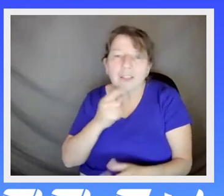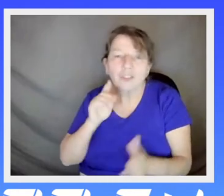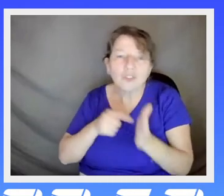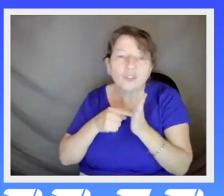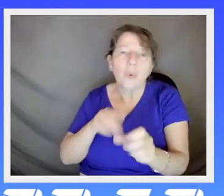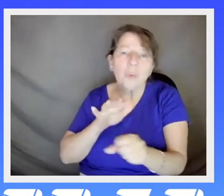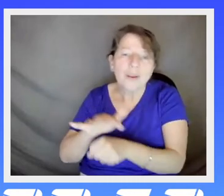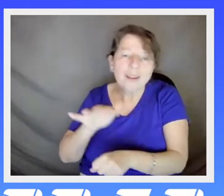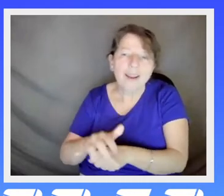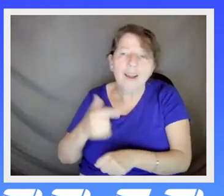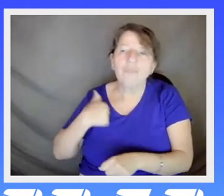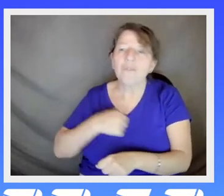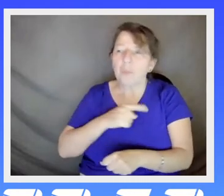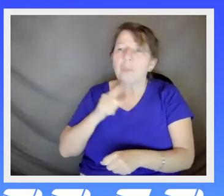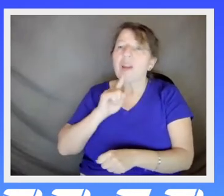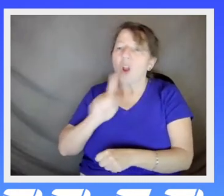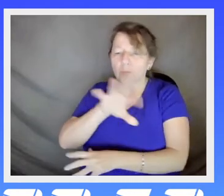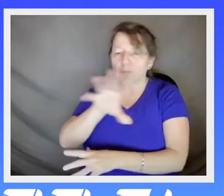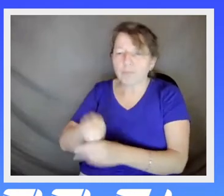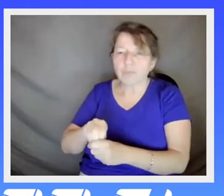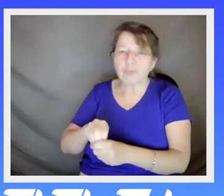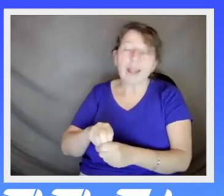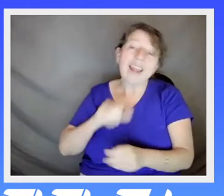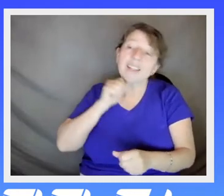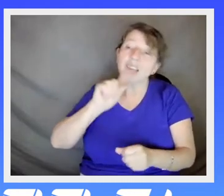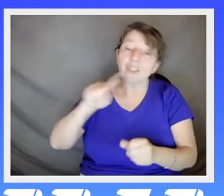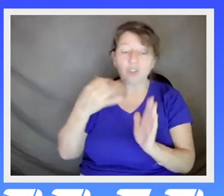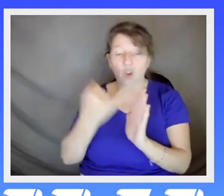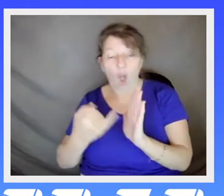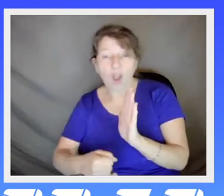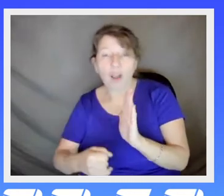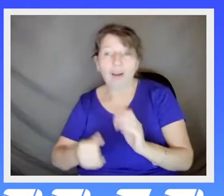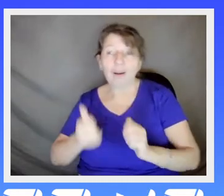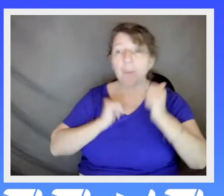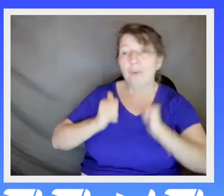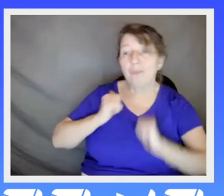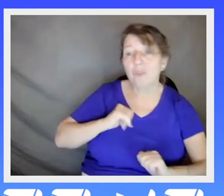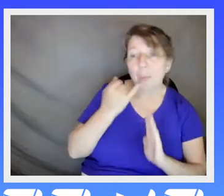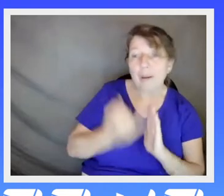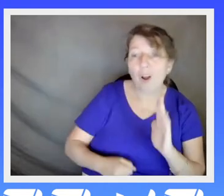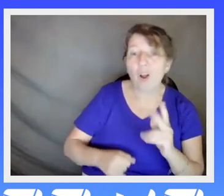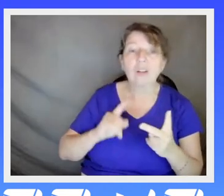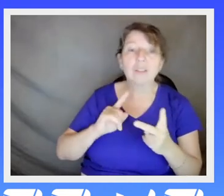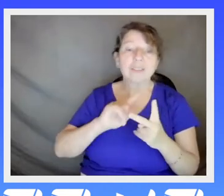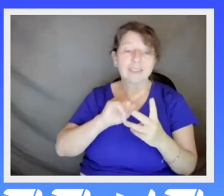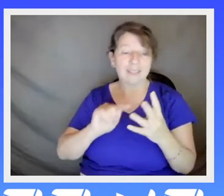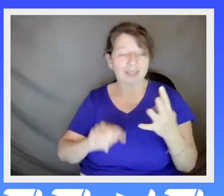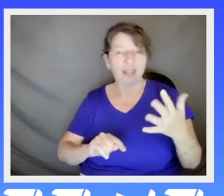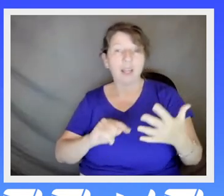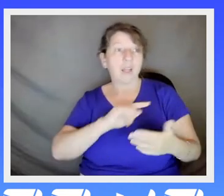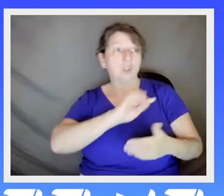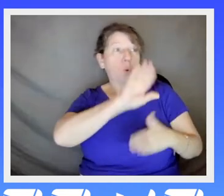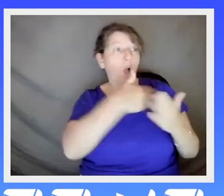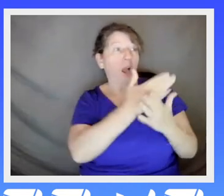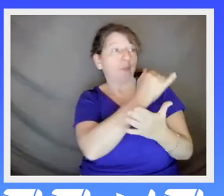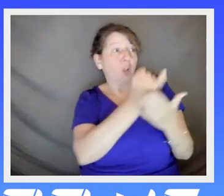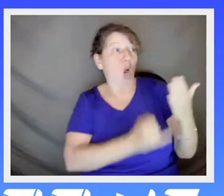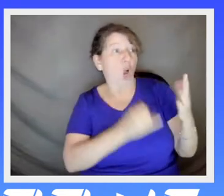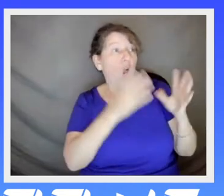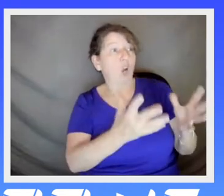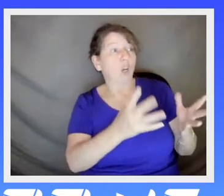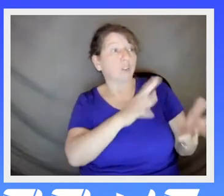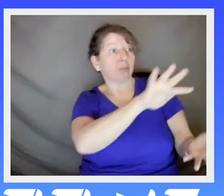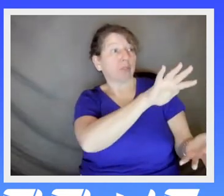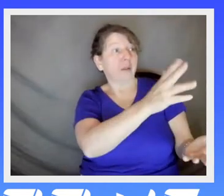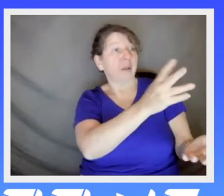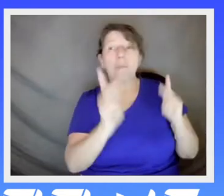of everything from the performing arts, exhibitions, et cetera, that other businesses like restaurants, hospitality, tourism, as I said